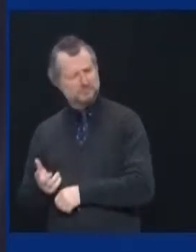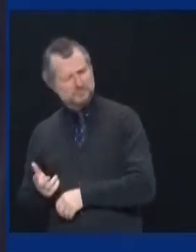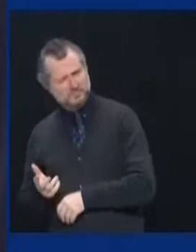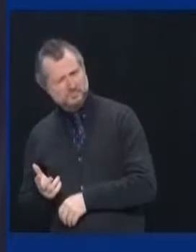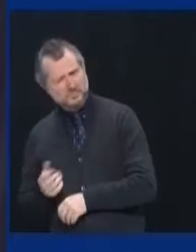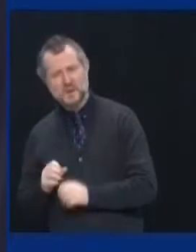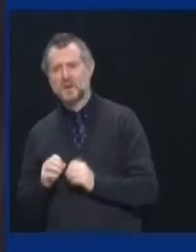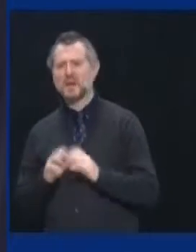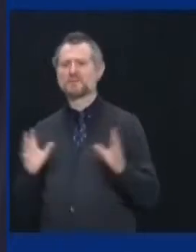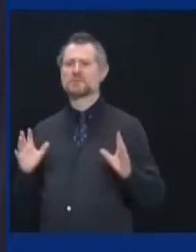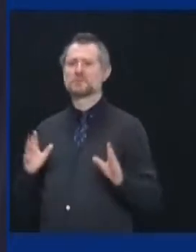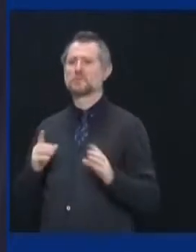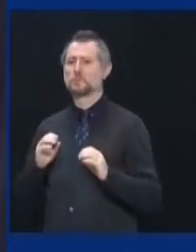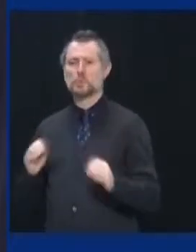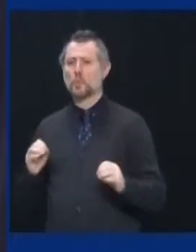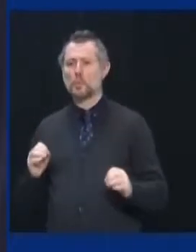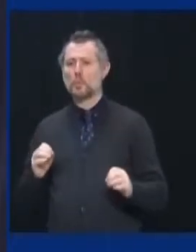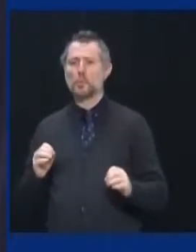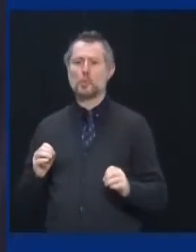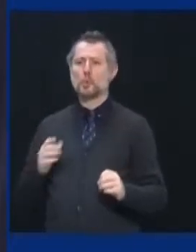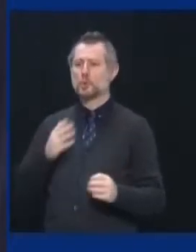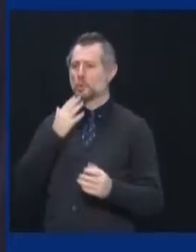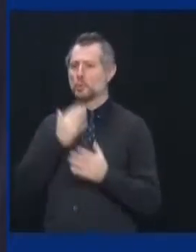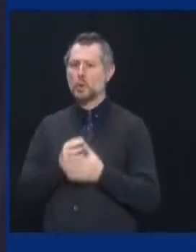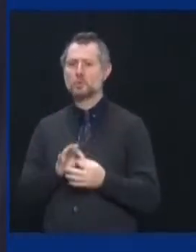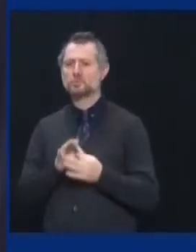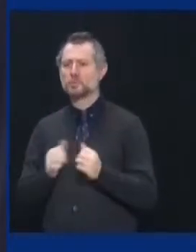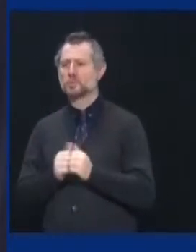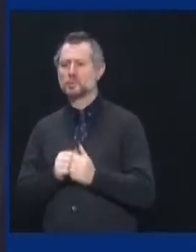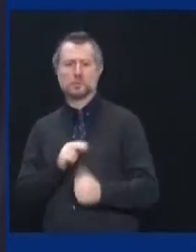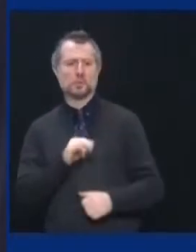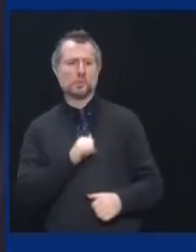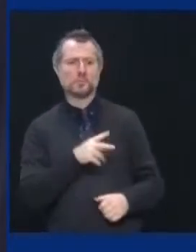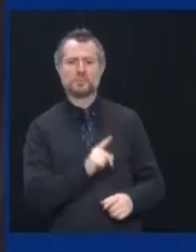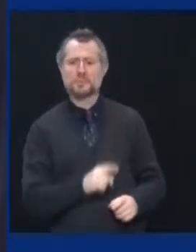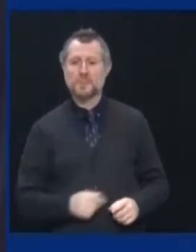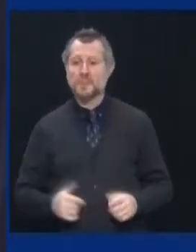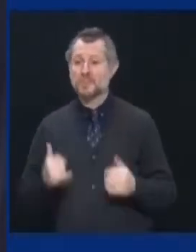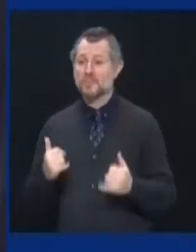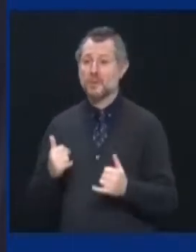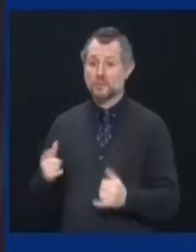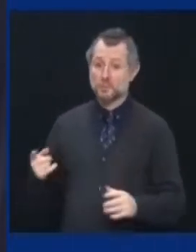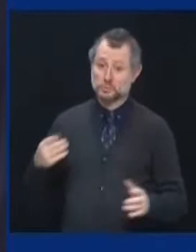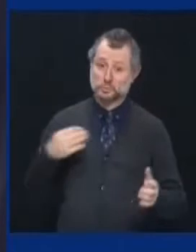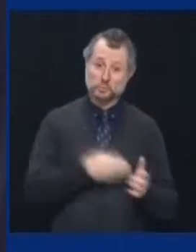clearly there was a problem. You put the lawsuit on top of this,